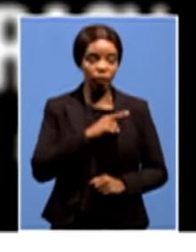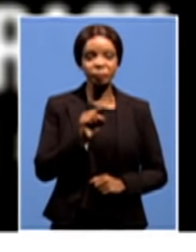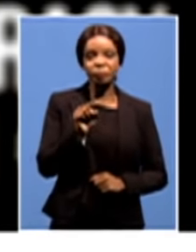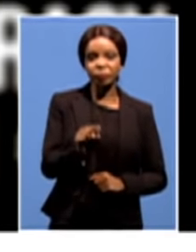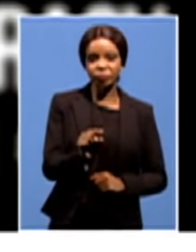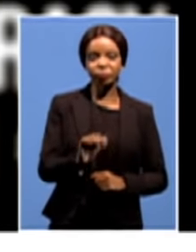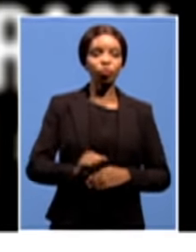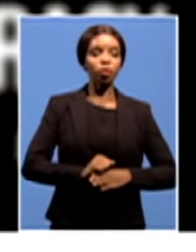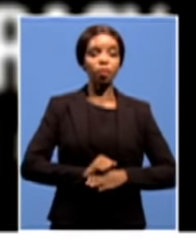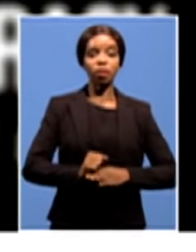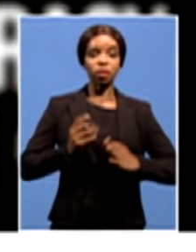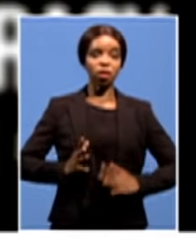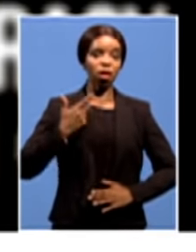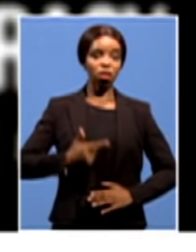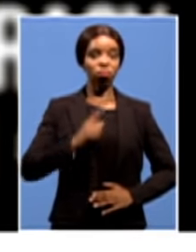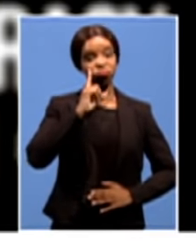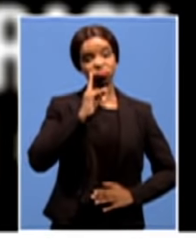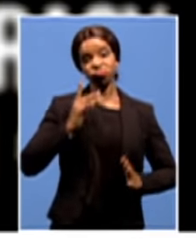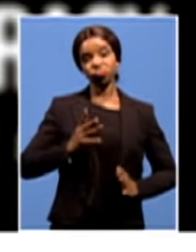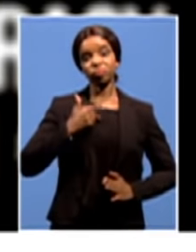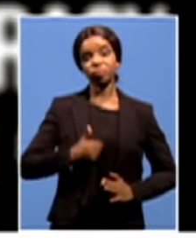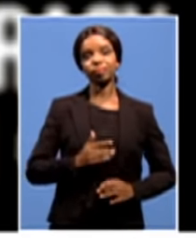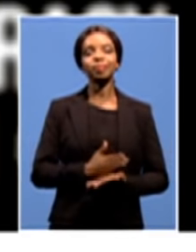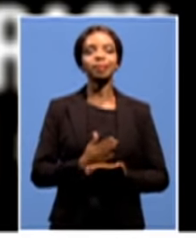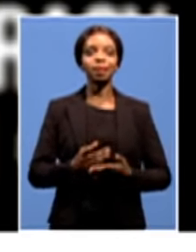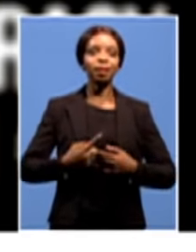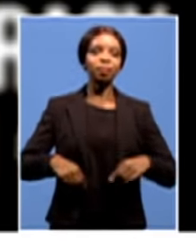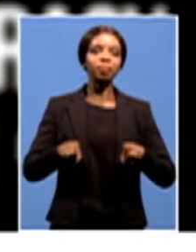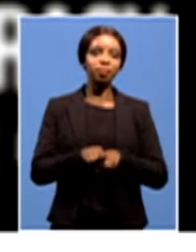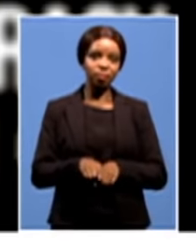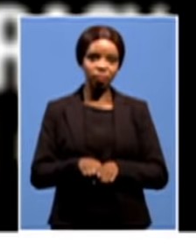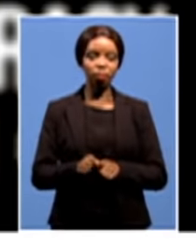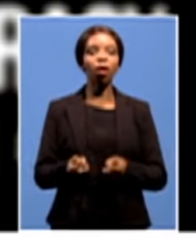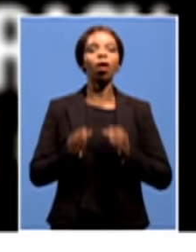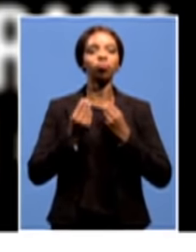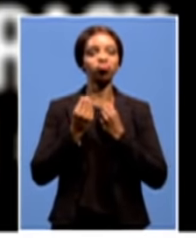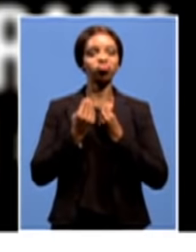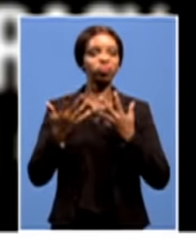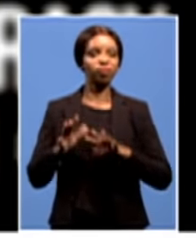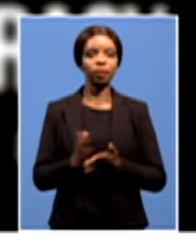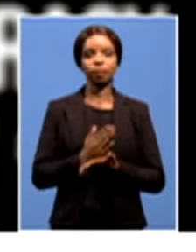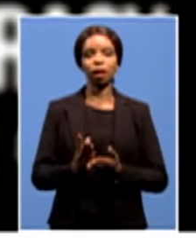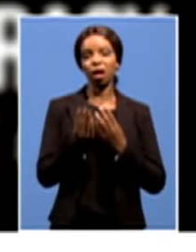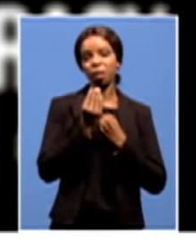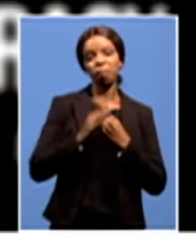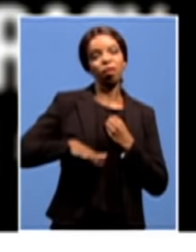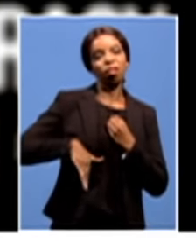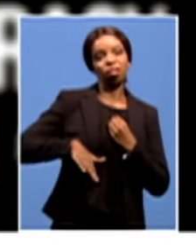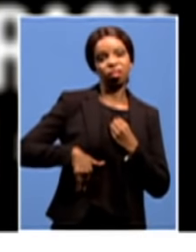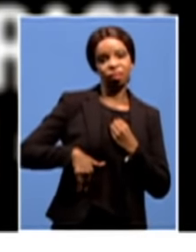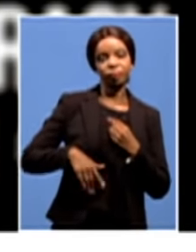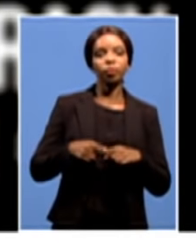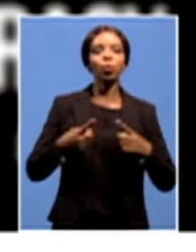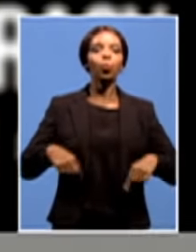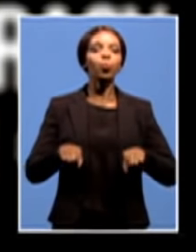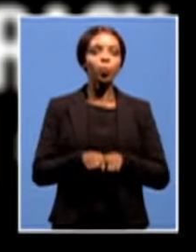practitioners, some of them are absorbed, some of them are not yet absorbed. And we as